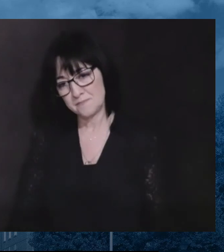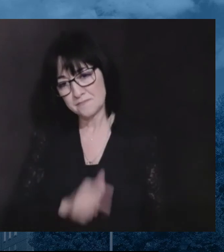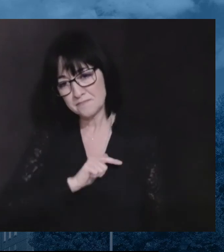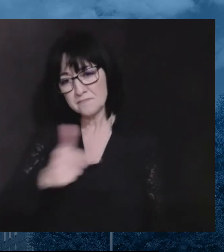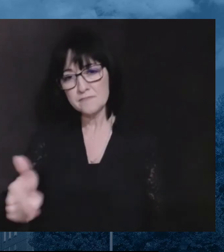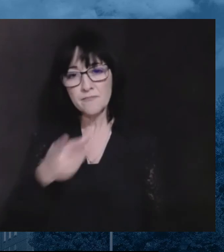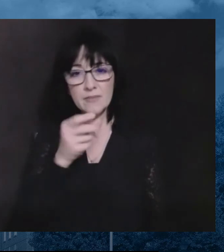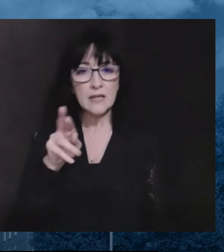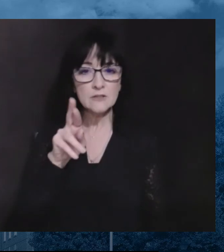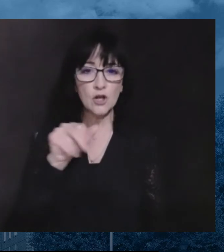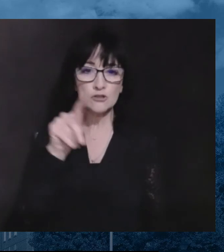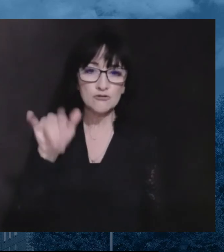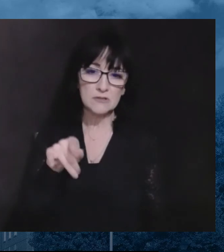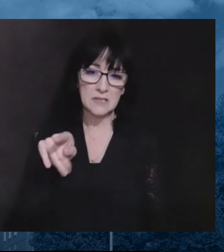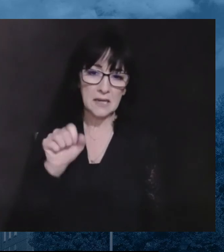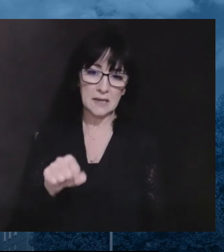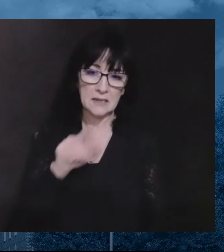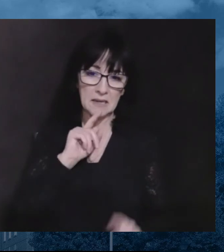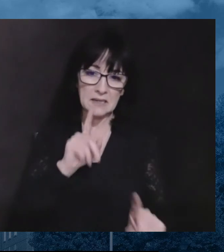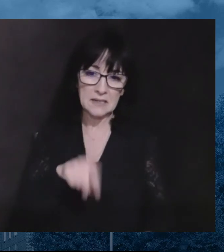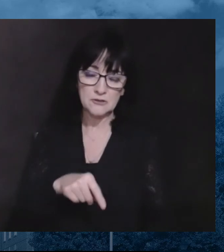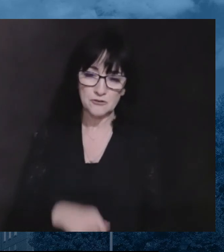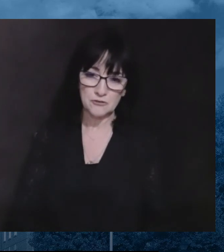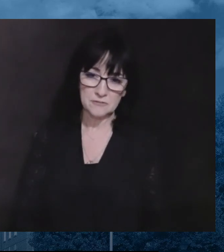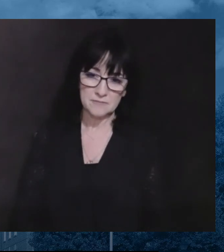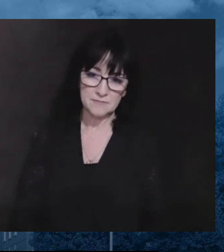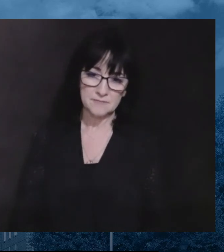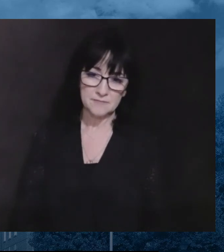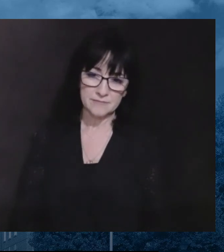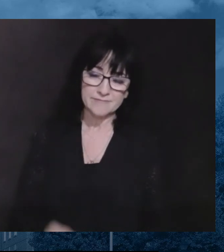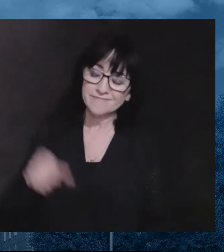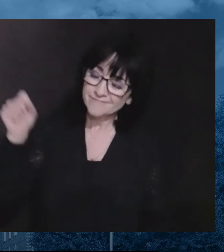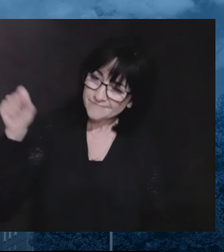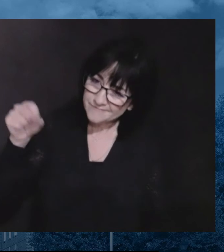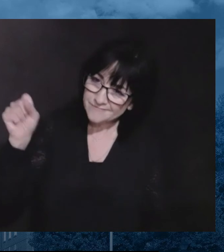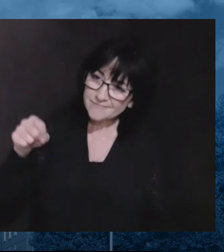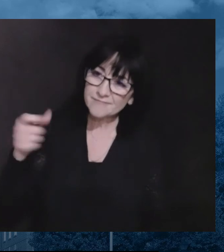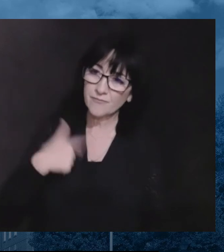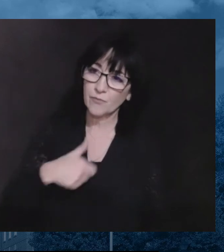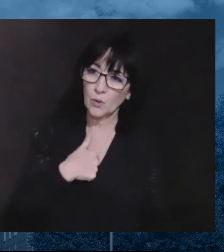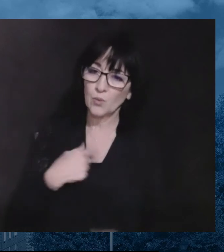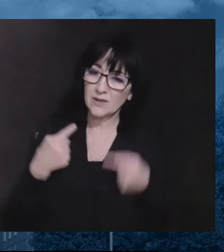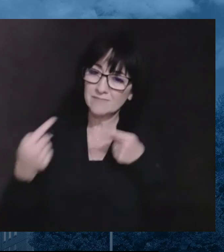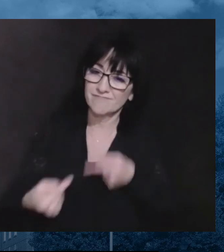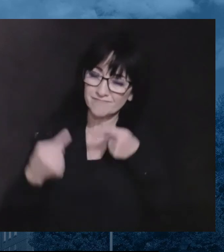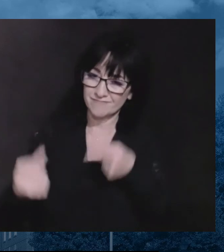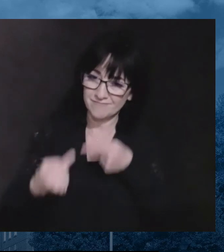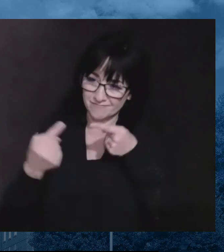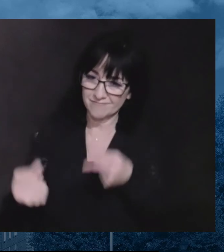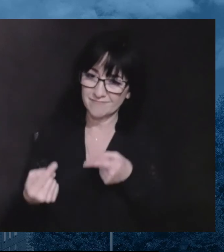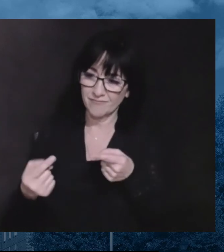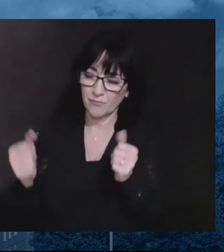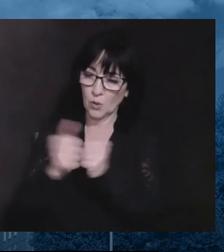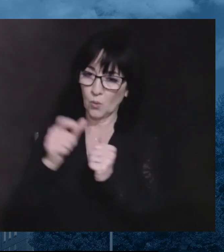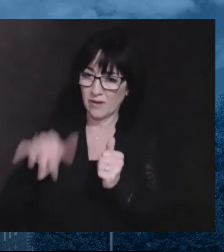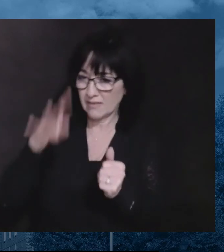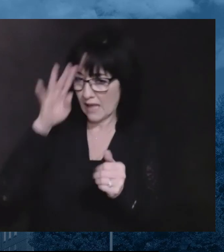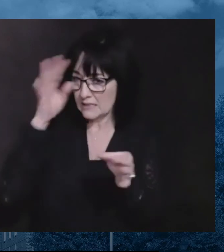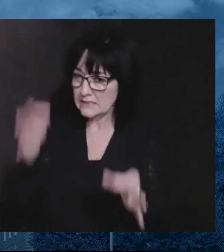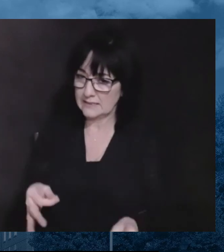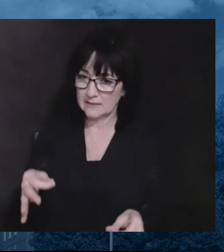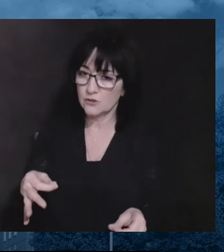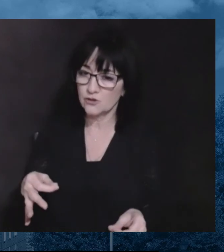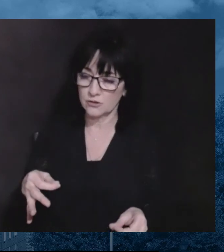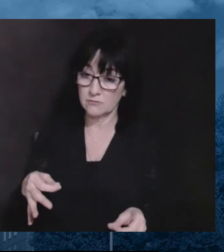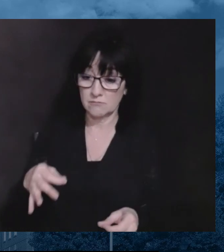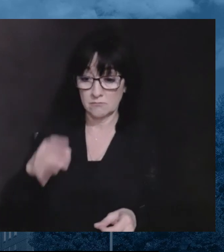So this is an issue that we are grappling with, and a decision has not been made yet. As the governor said, I